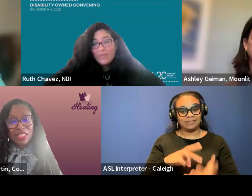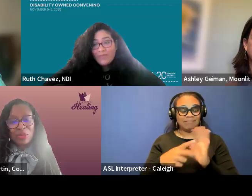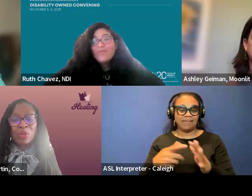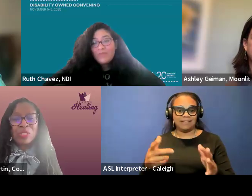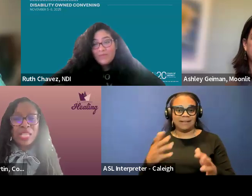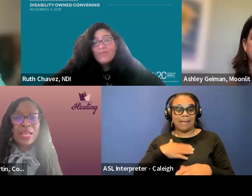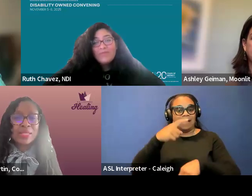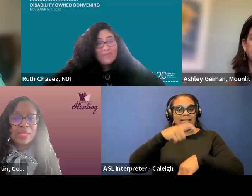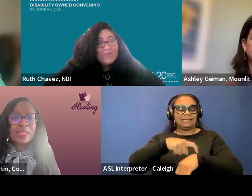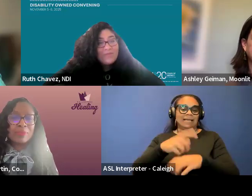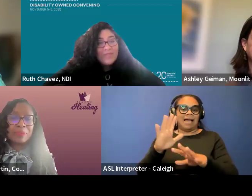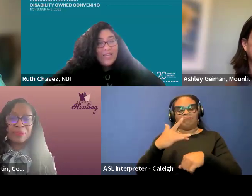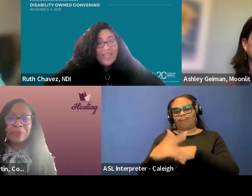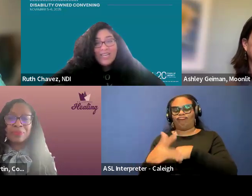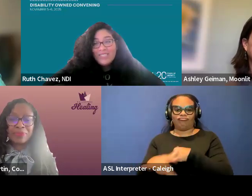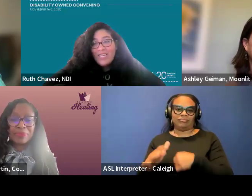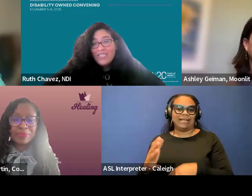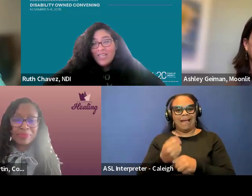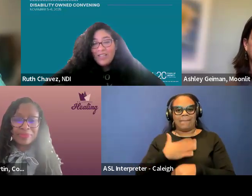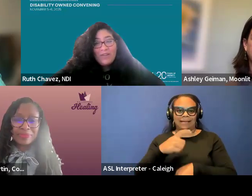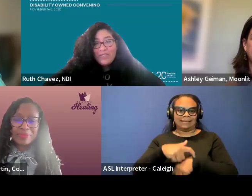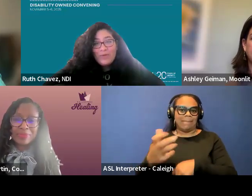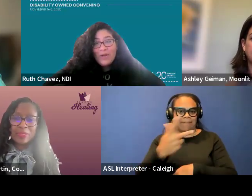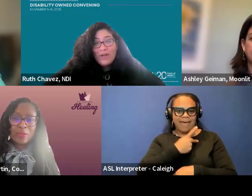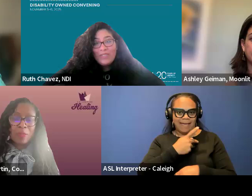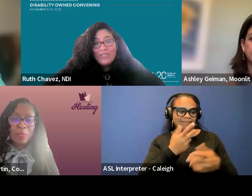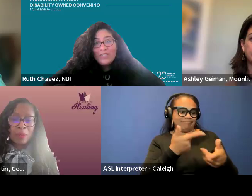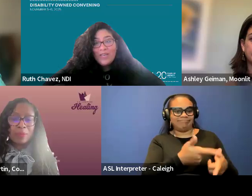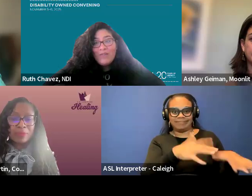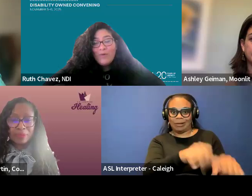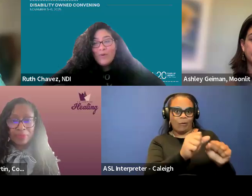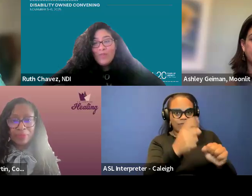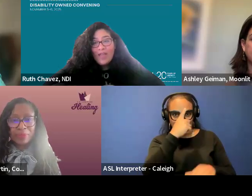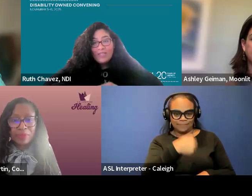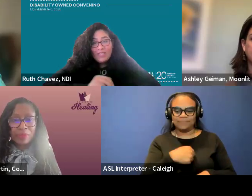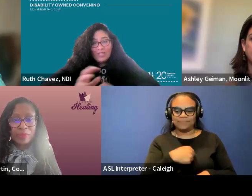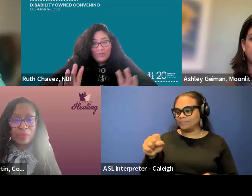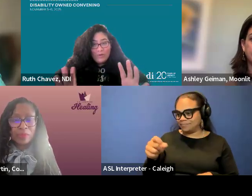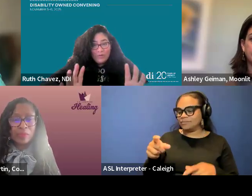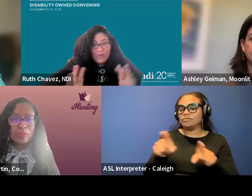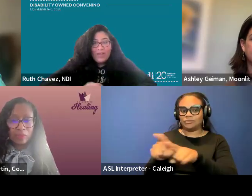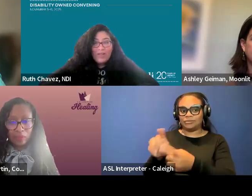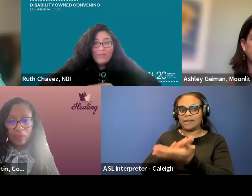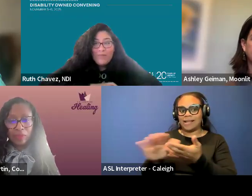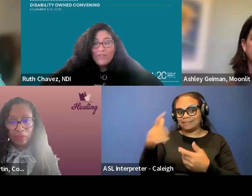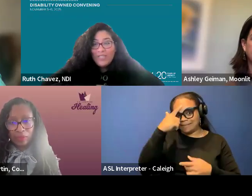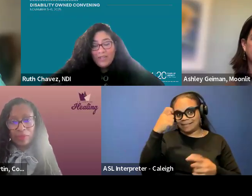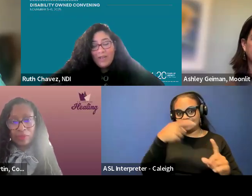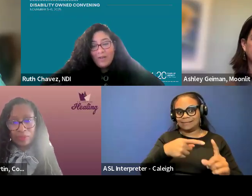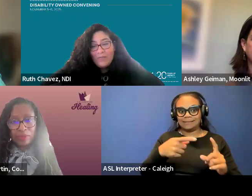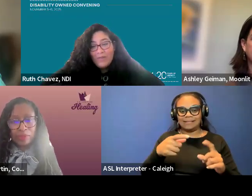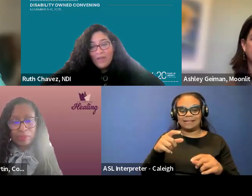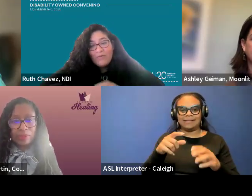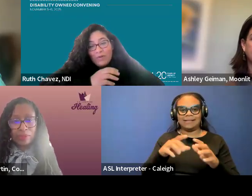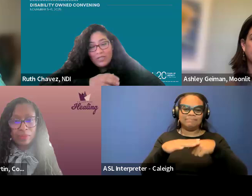as it relates to those tasks. And the nice thing is that there is no cost for that intro